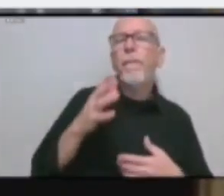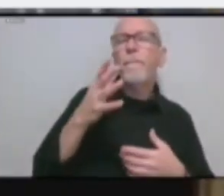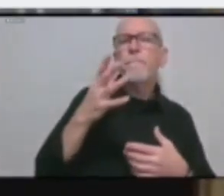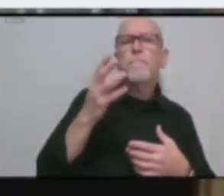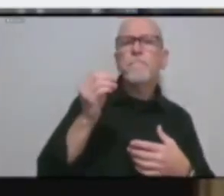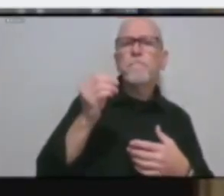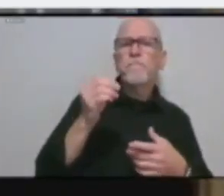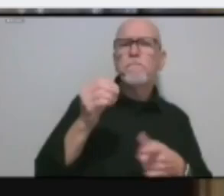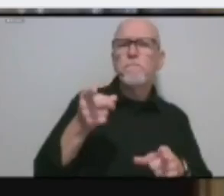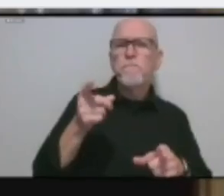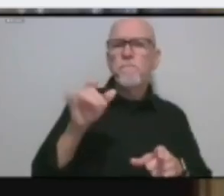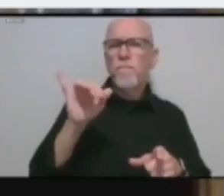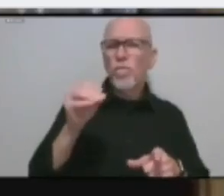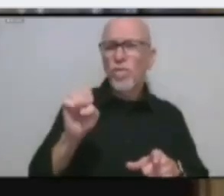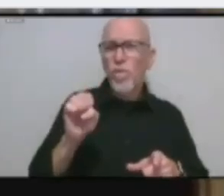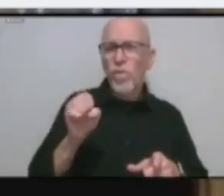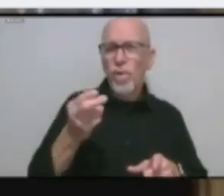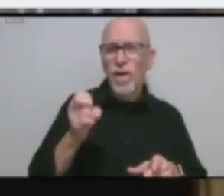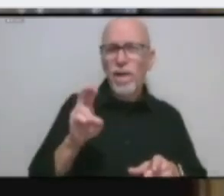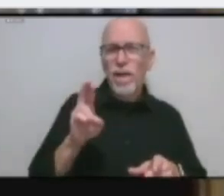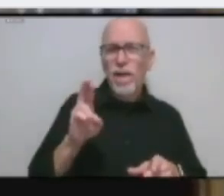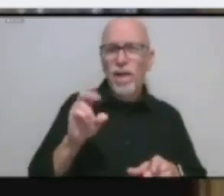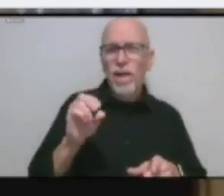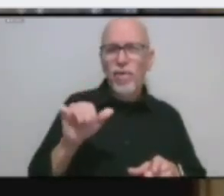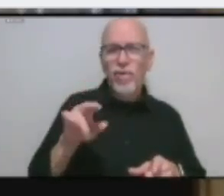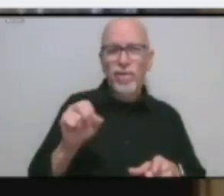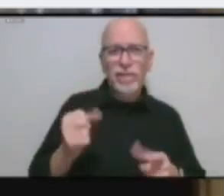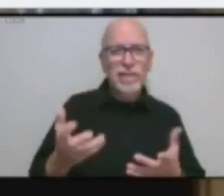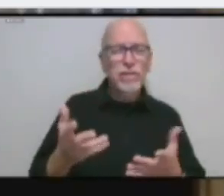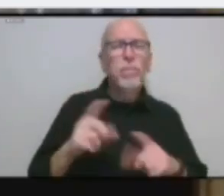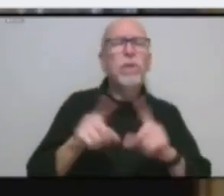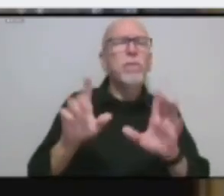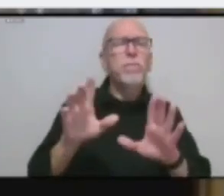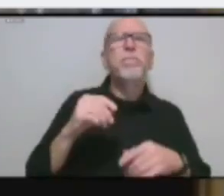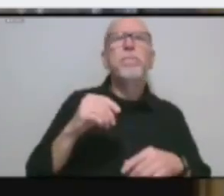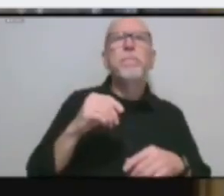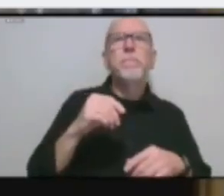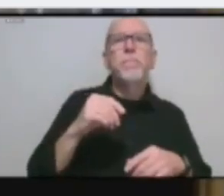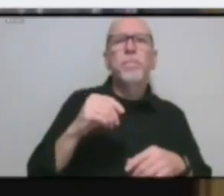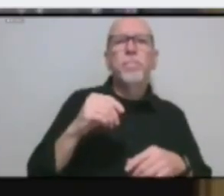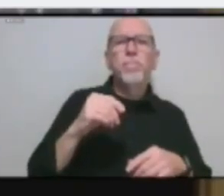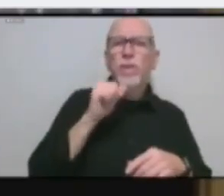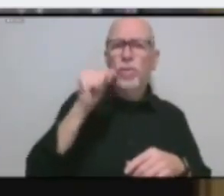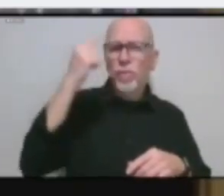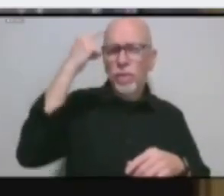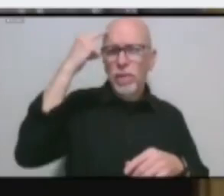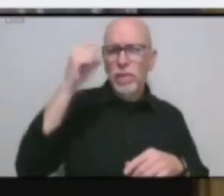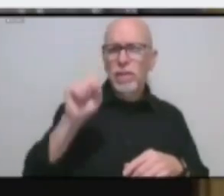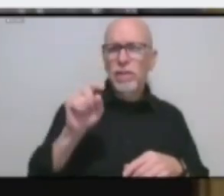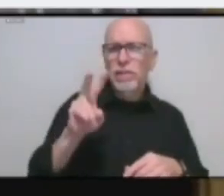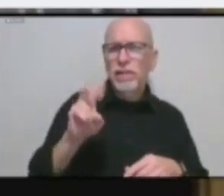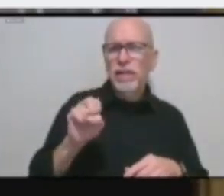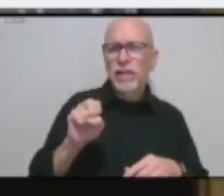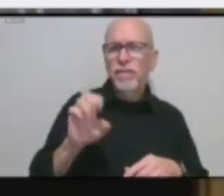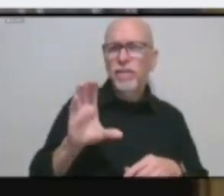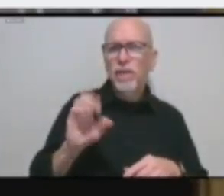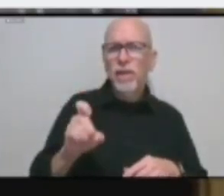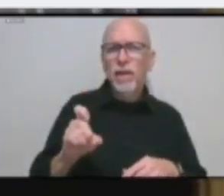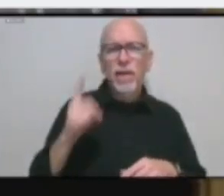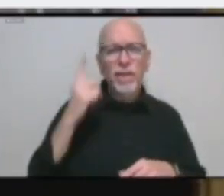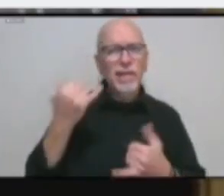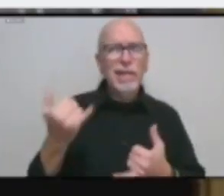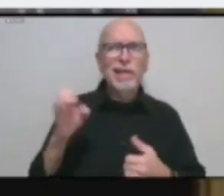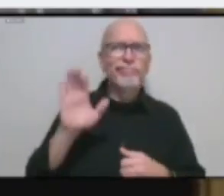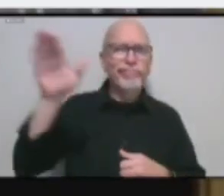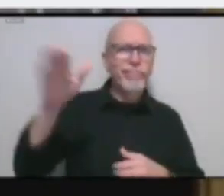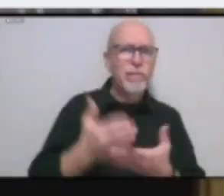if Joe Herons is on deck here. We do have, I don't think Steve Cox, I think he is out in the field actually